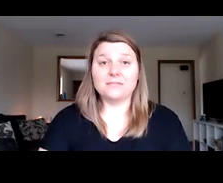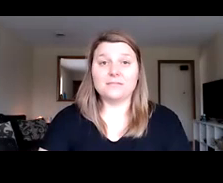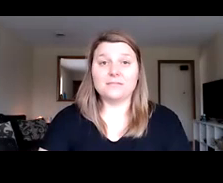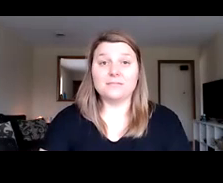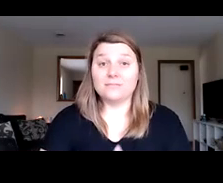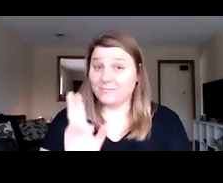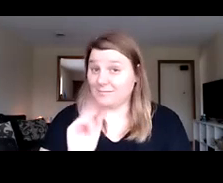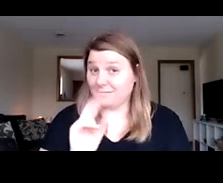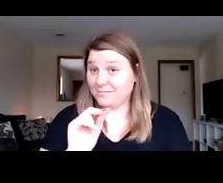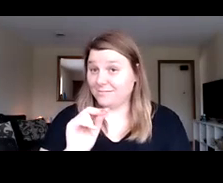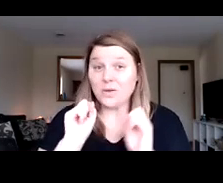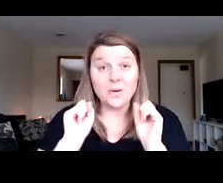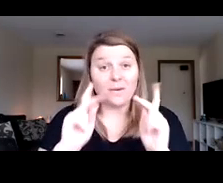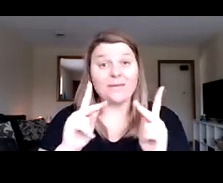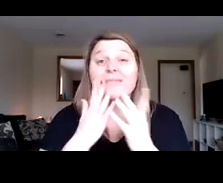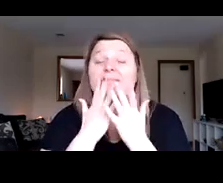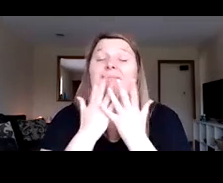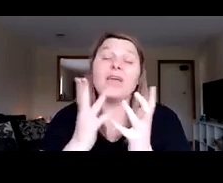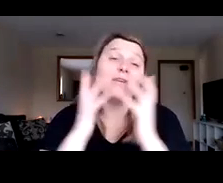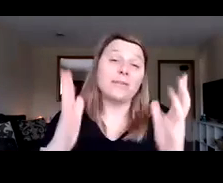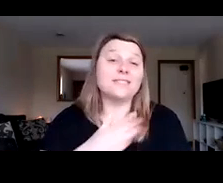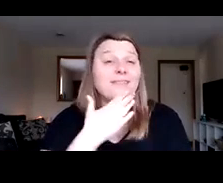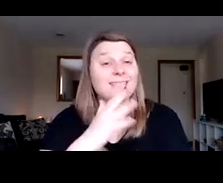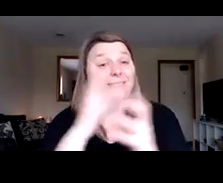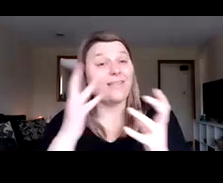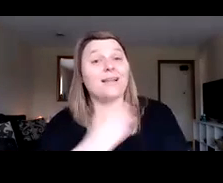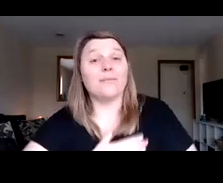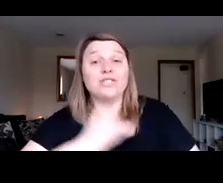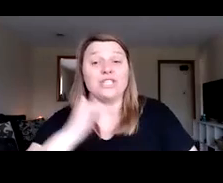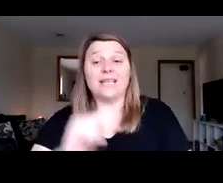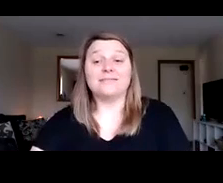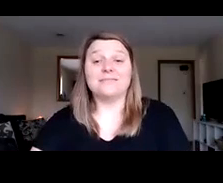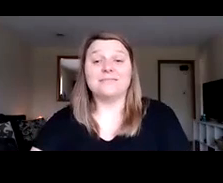No? Okay. Thank you very much. Thanks a lot. I appreciate it.